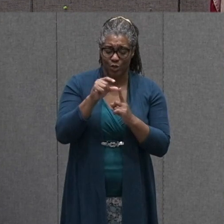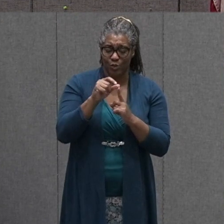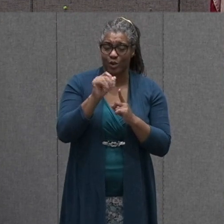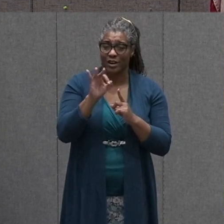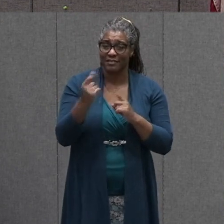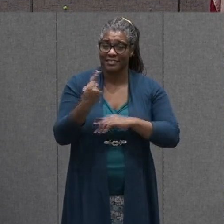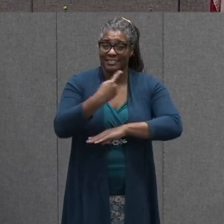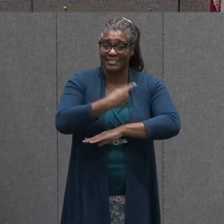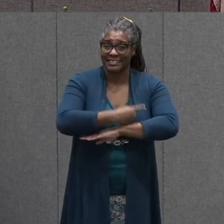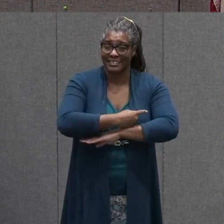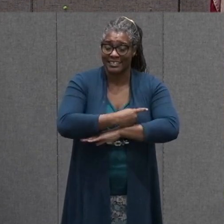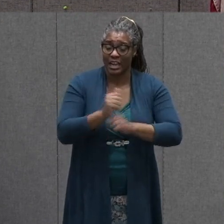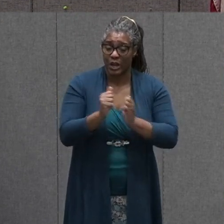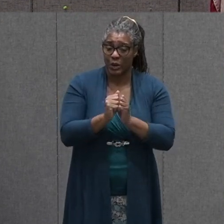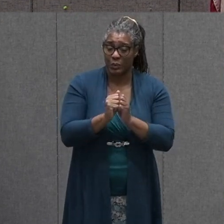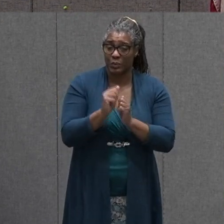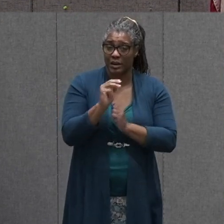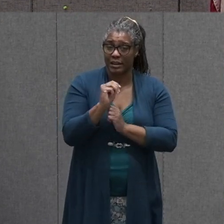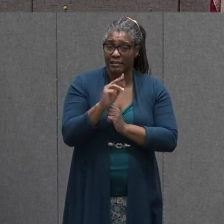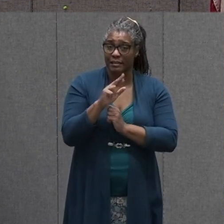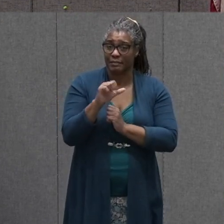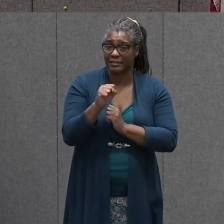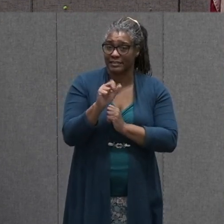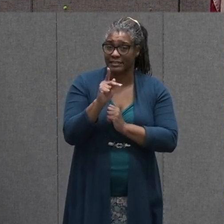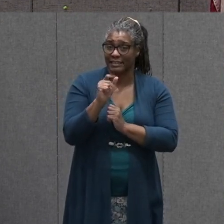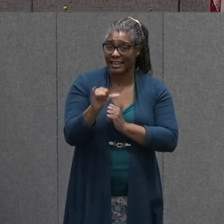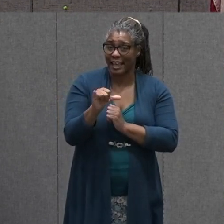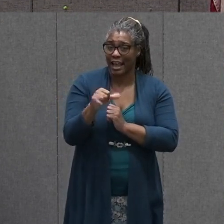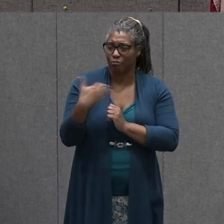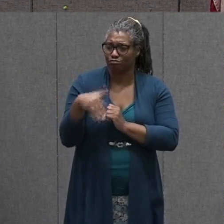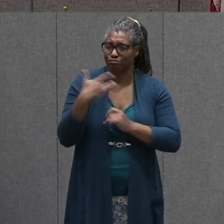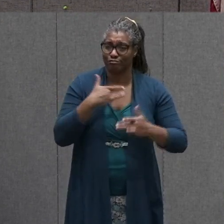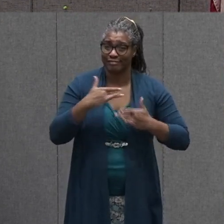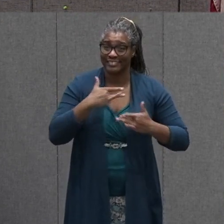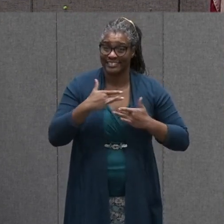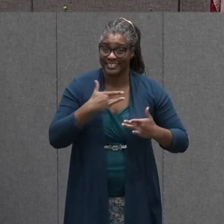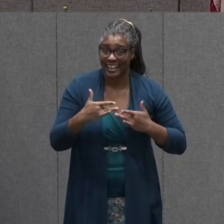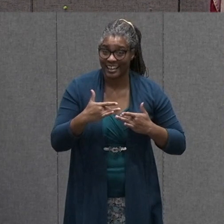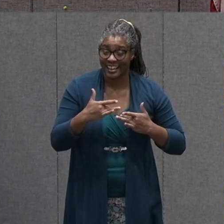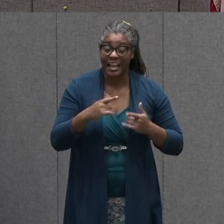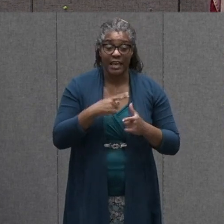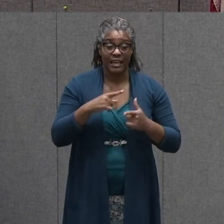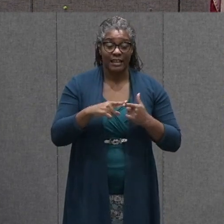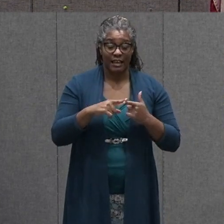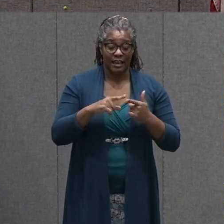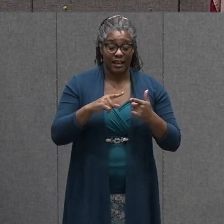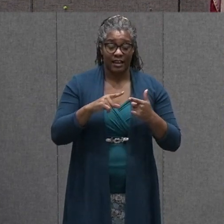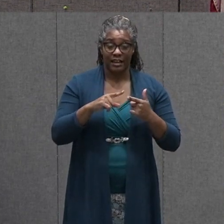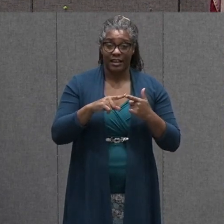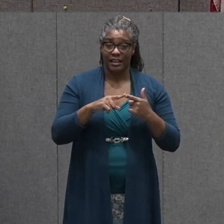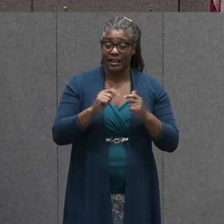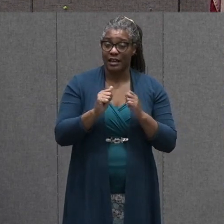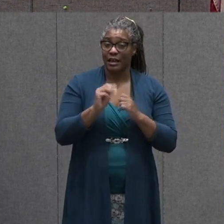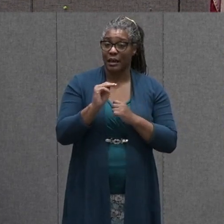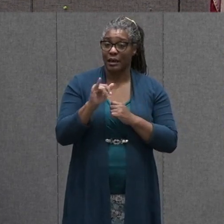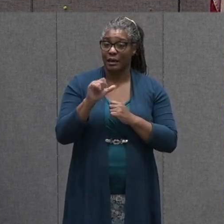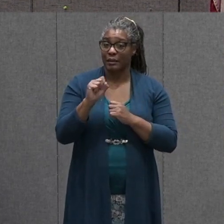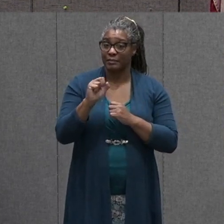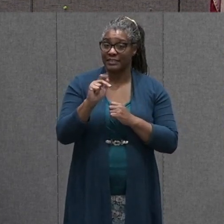it. Okay, let's stop for a moment and take a look at the chart that you made. Let's go over to winter.